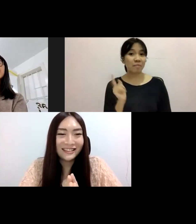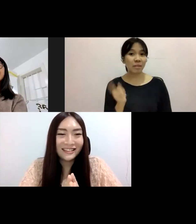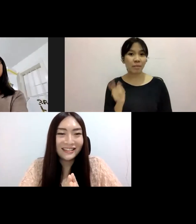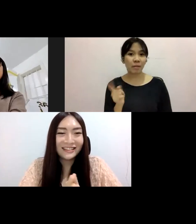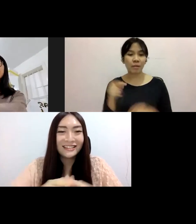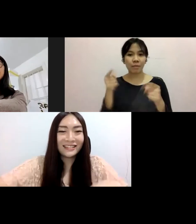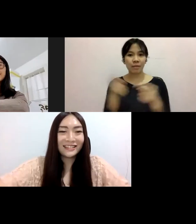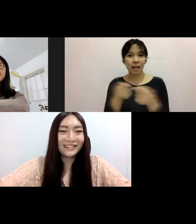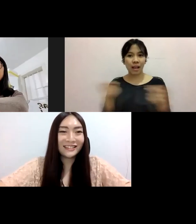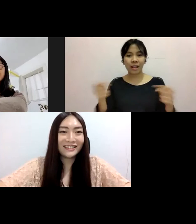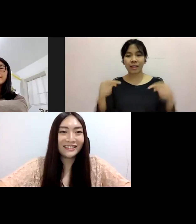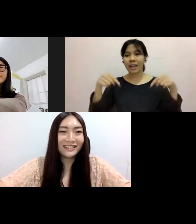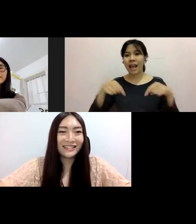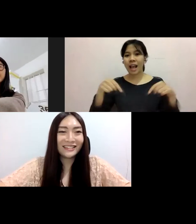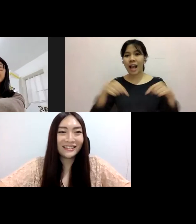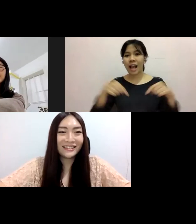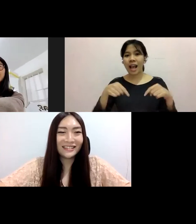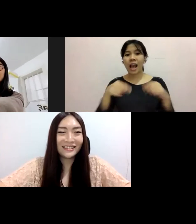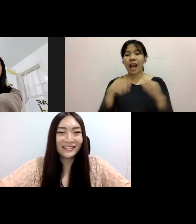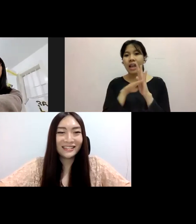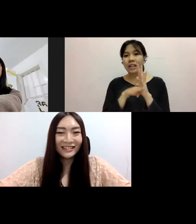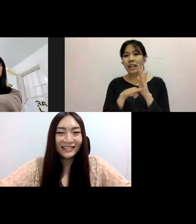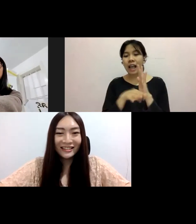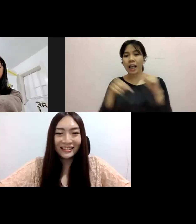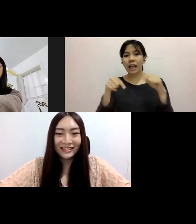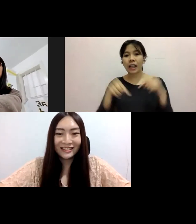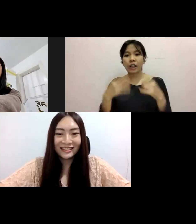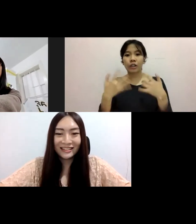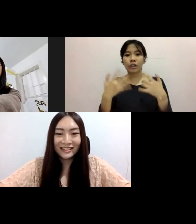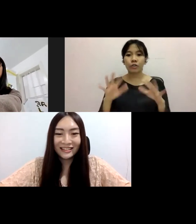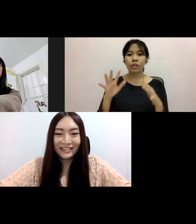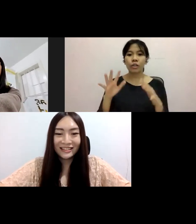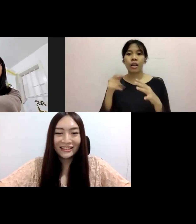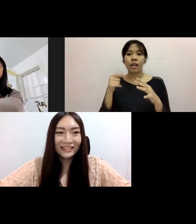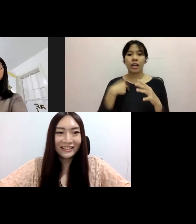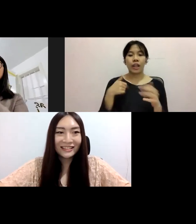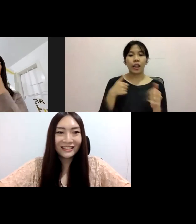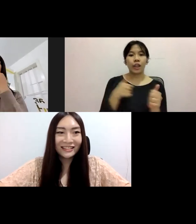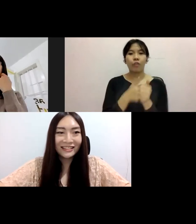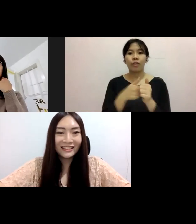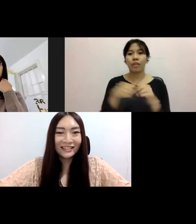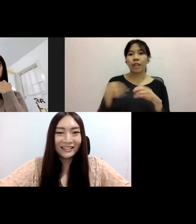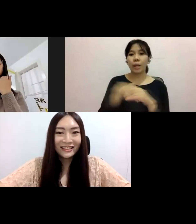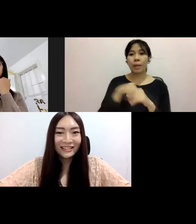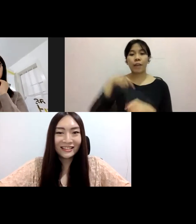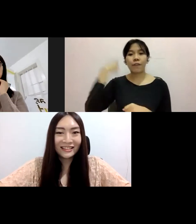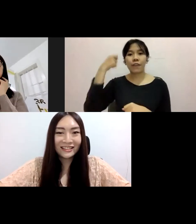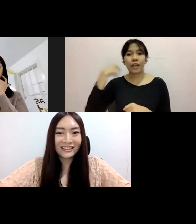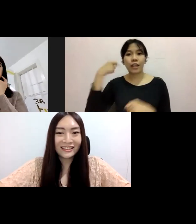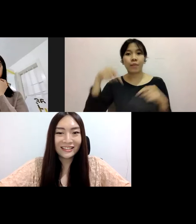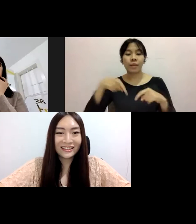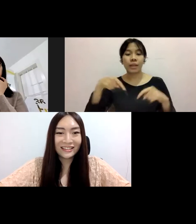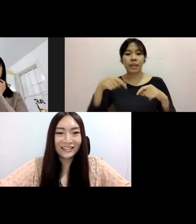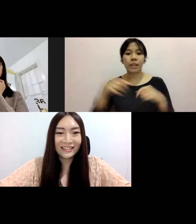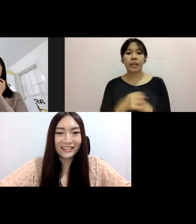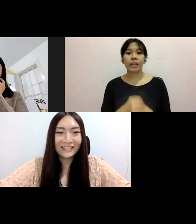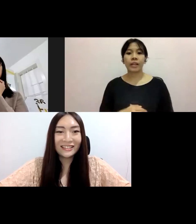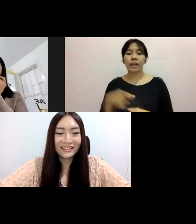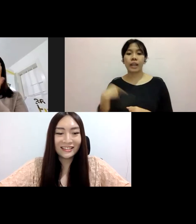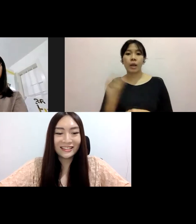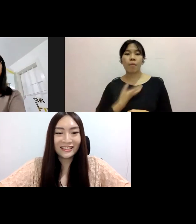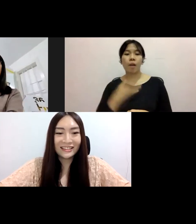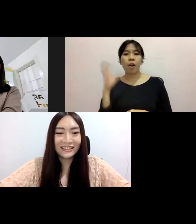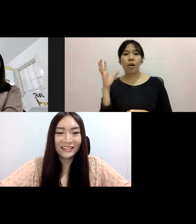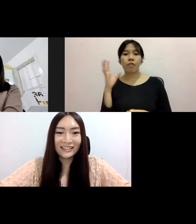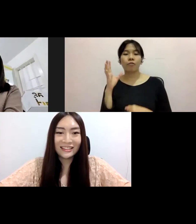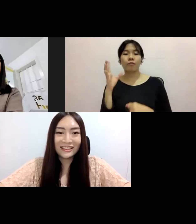also to Khozy Rizal, who was invited by the British Council to join the celebrations of this year's BFI Flair, and also for the recognition for his